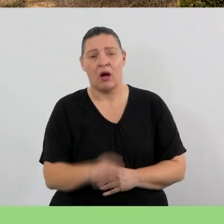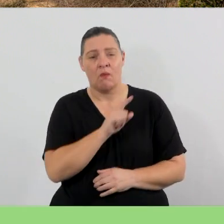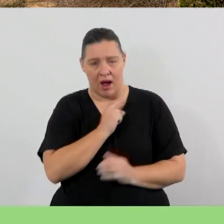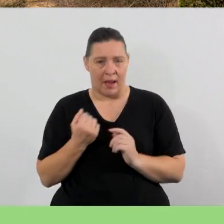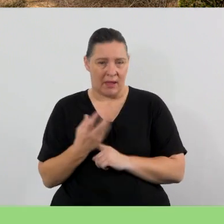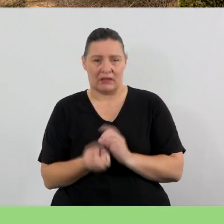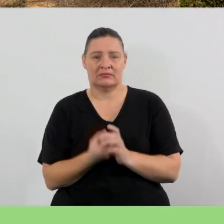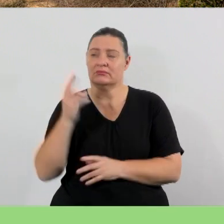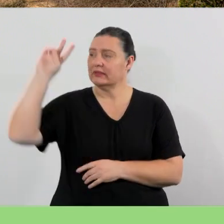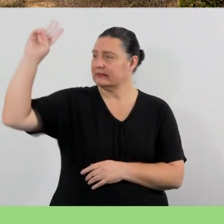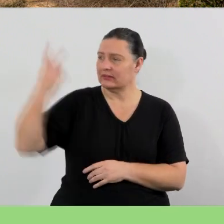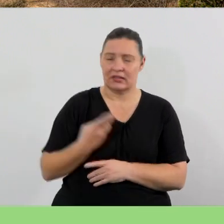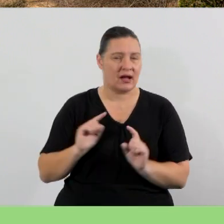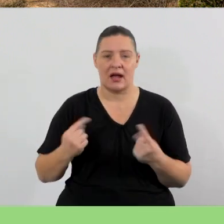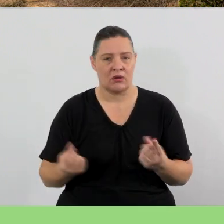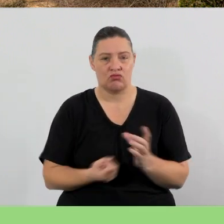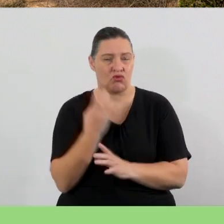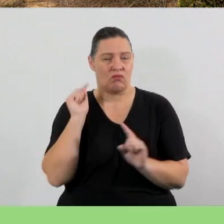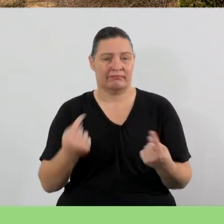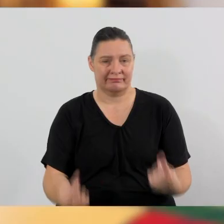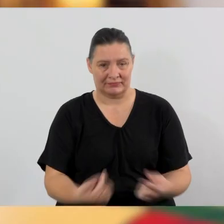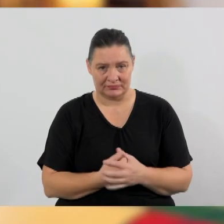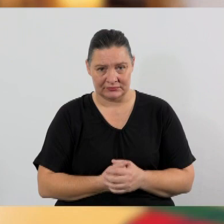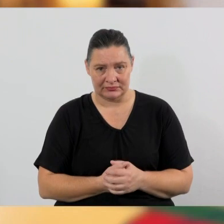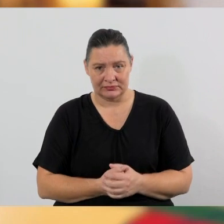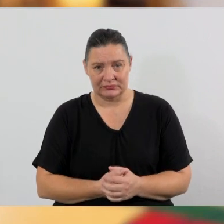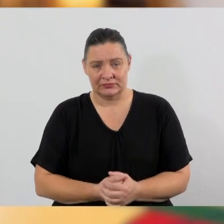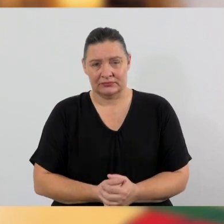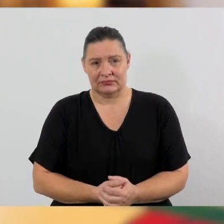result, plants cannot photosynthesize and grow.